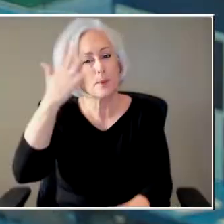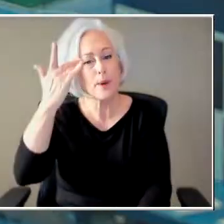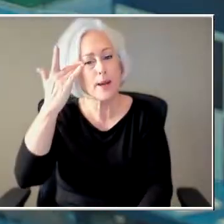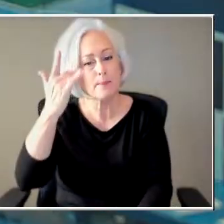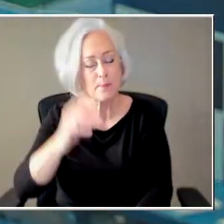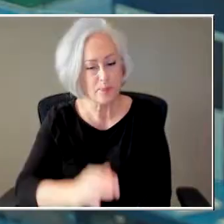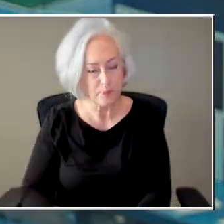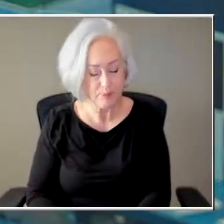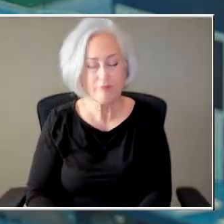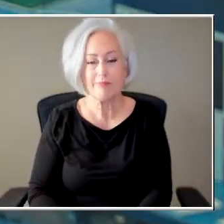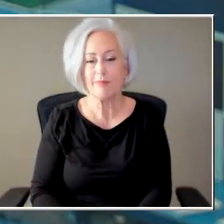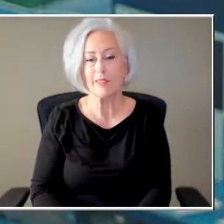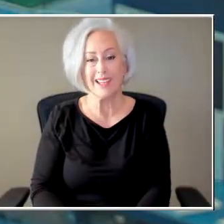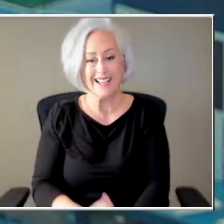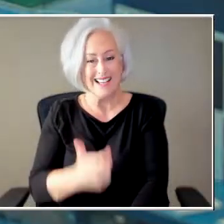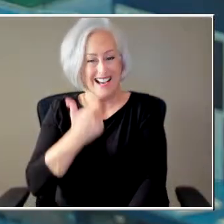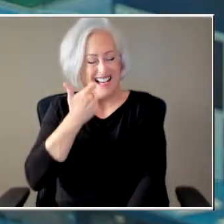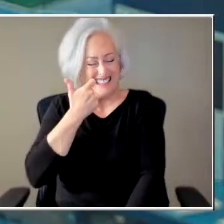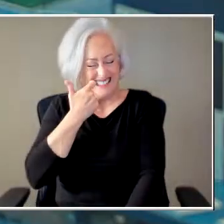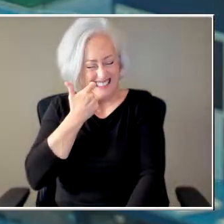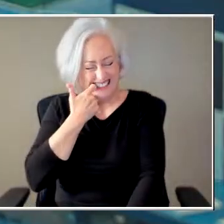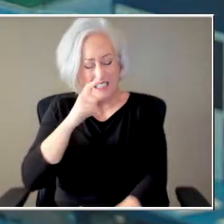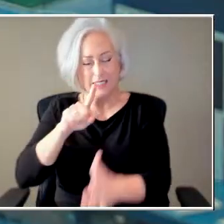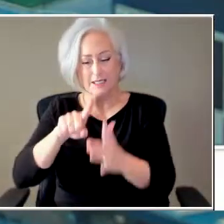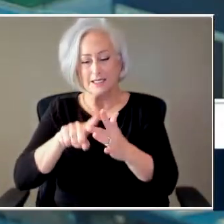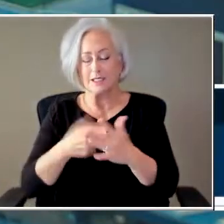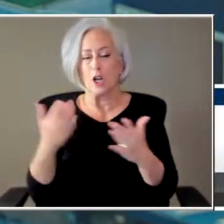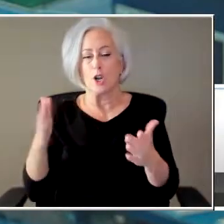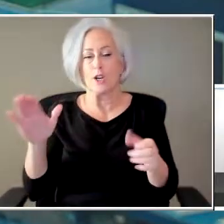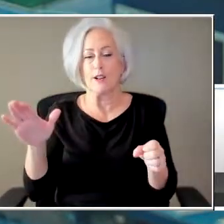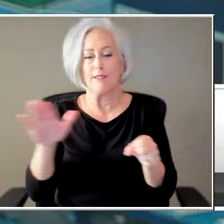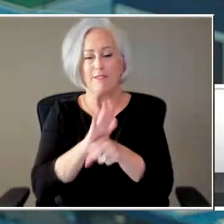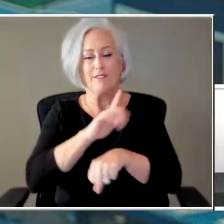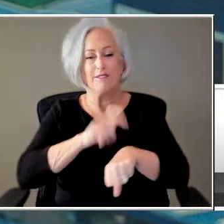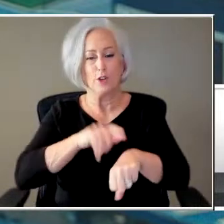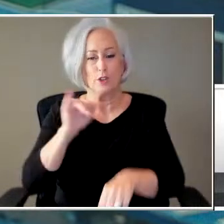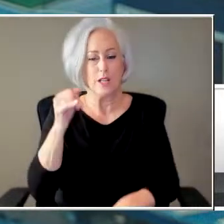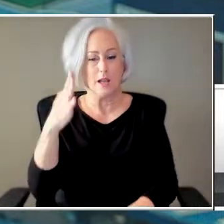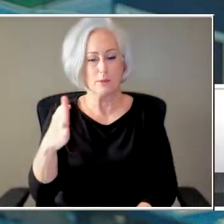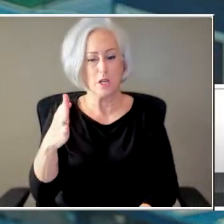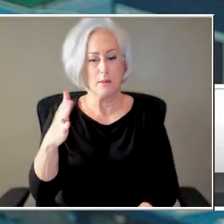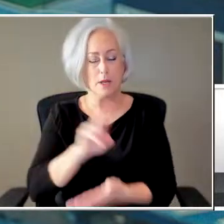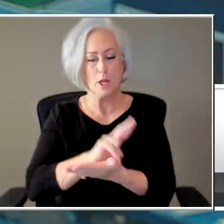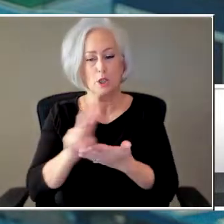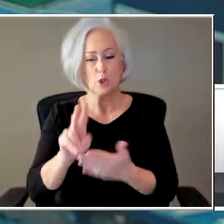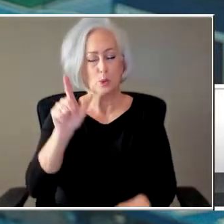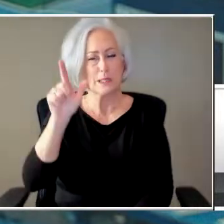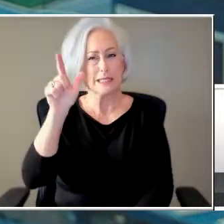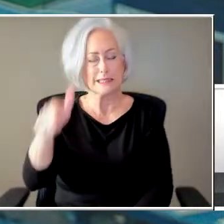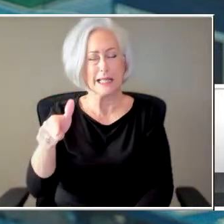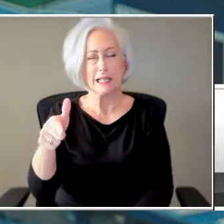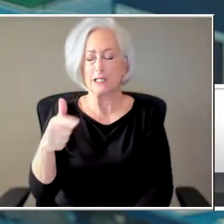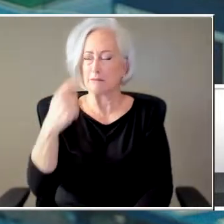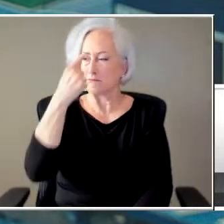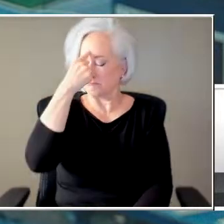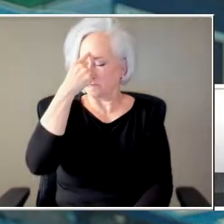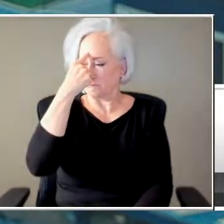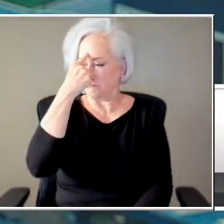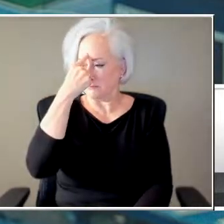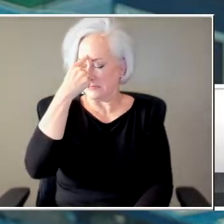just started a full-time job, and about 2 weeks in, I started experiencing severe